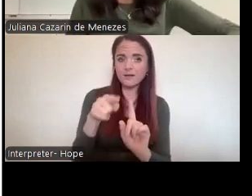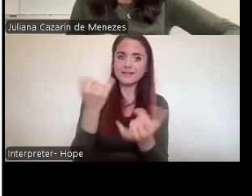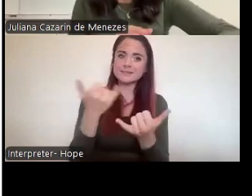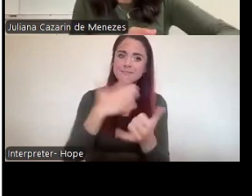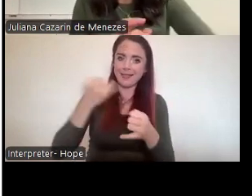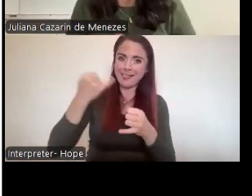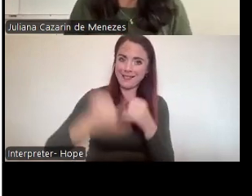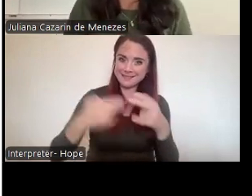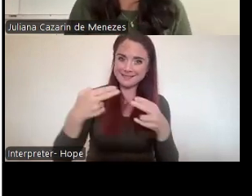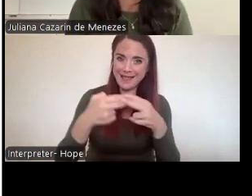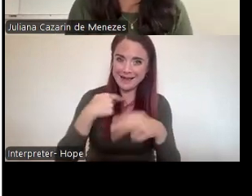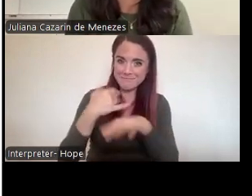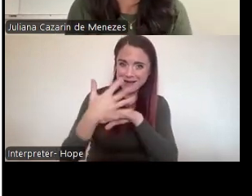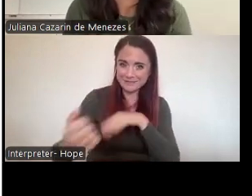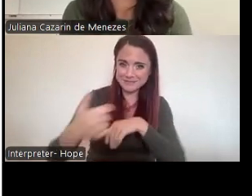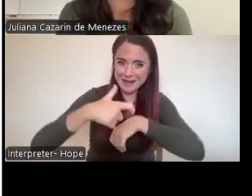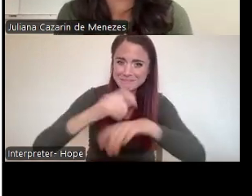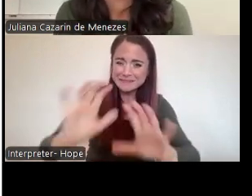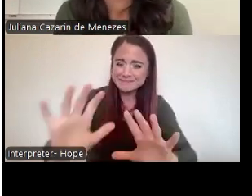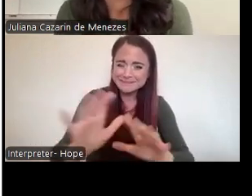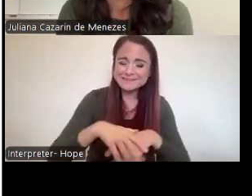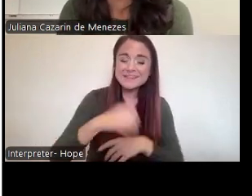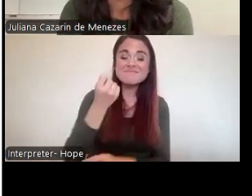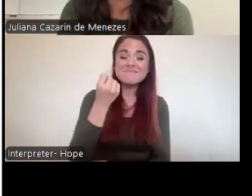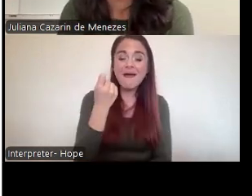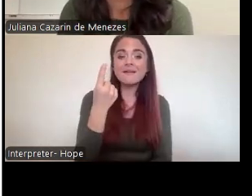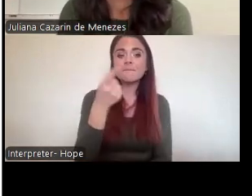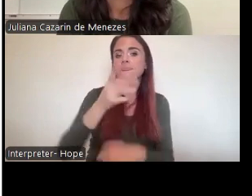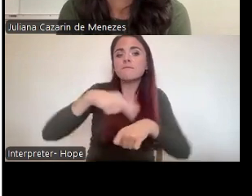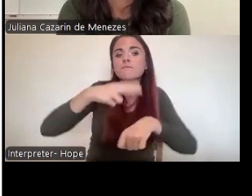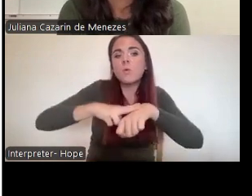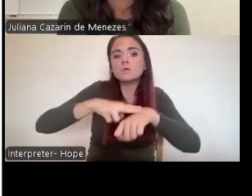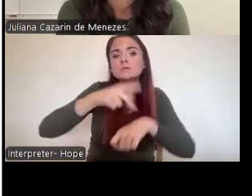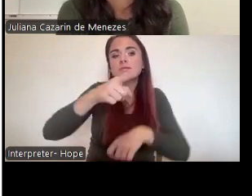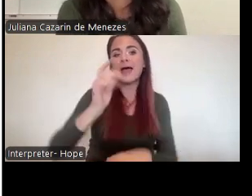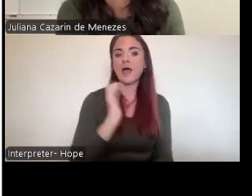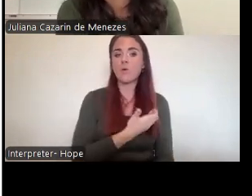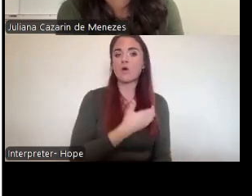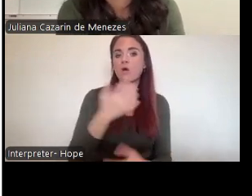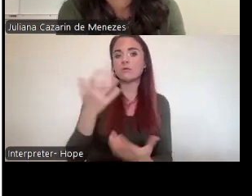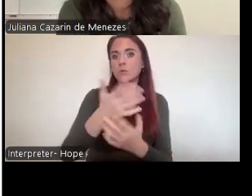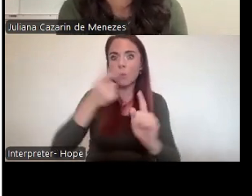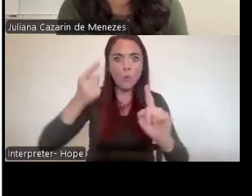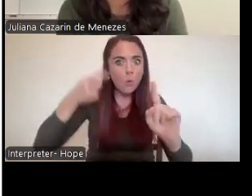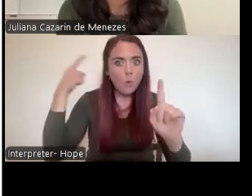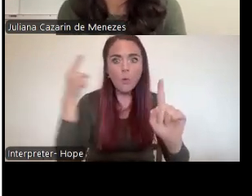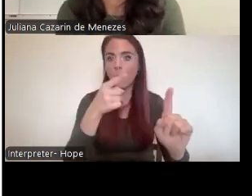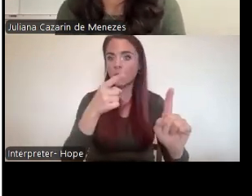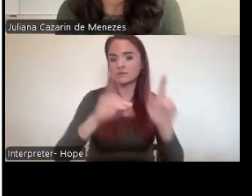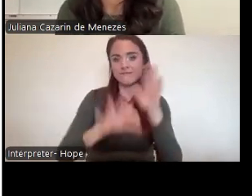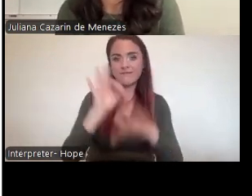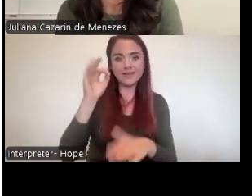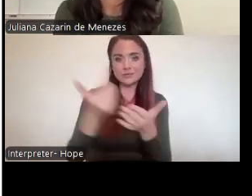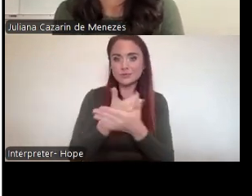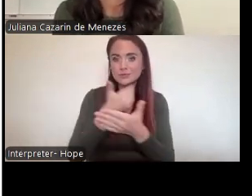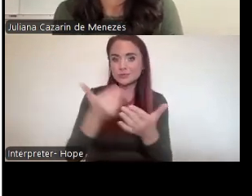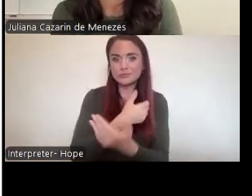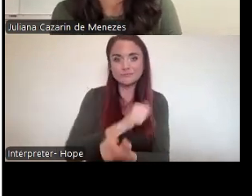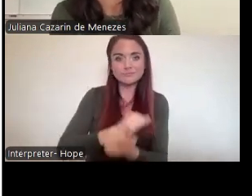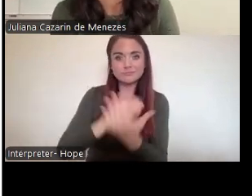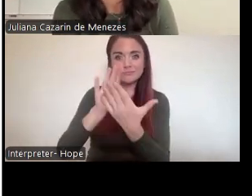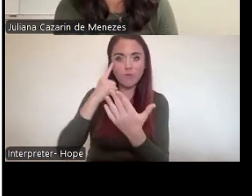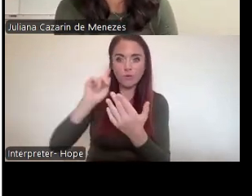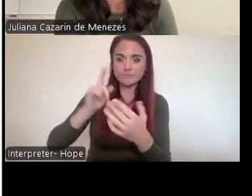last slide. I'm running out of time, but of course, our ultimate goal is to find new ways to target tumors and